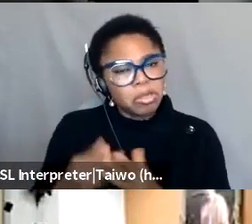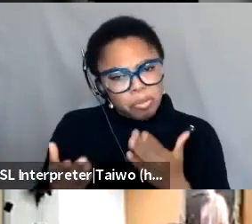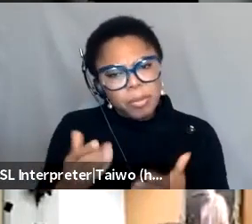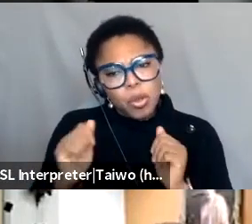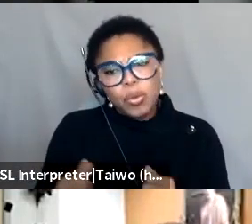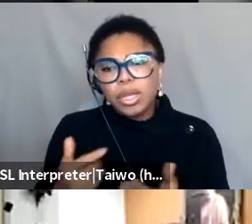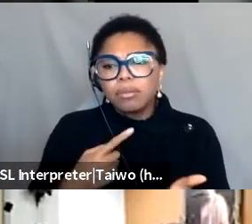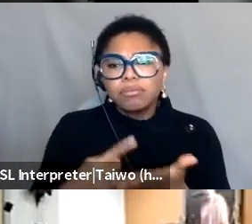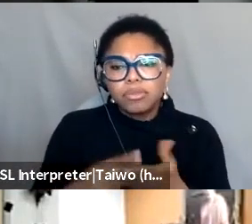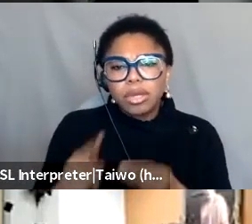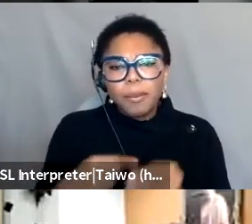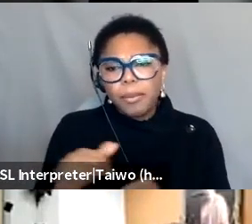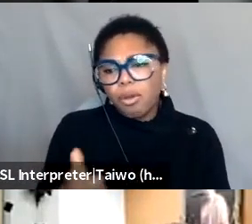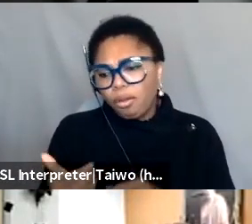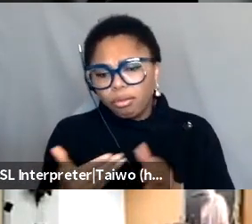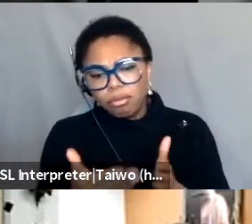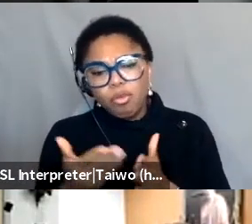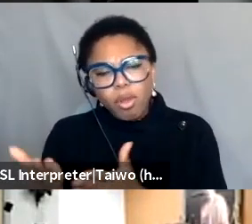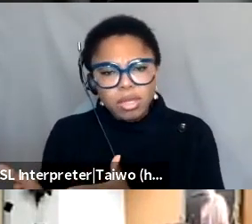can talk about other ways that